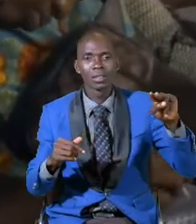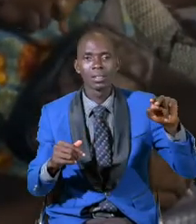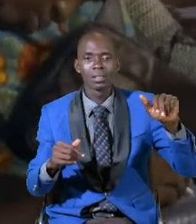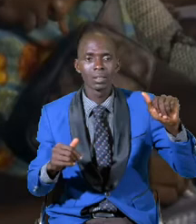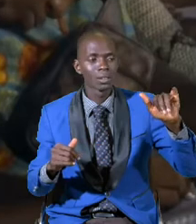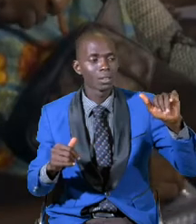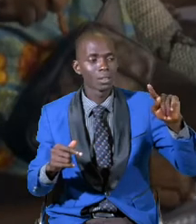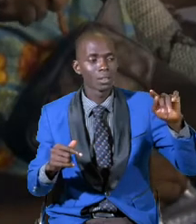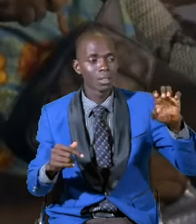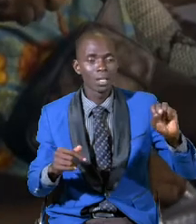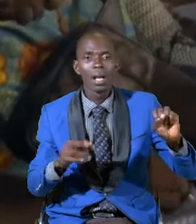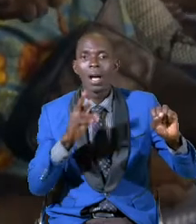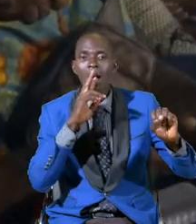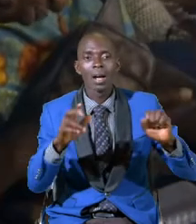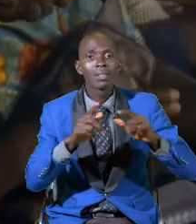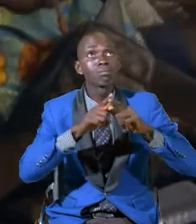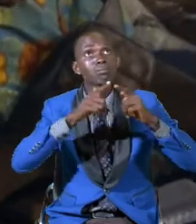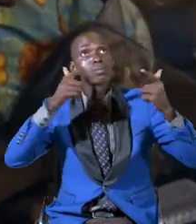They perceived they were